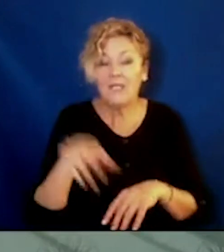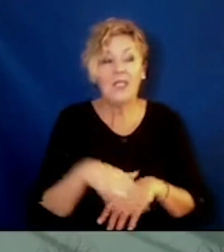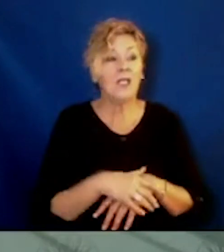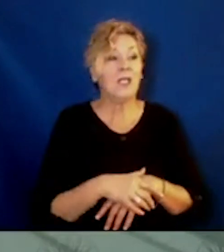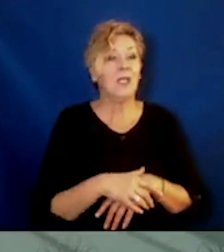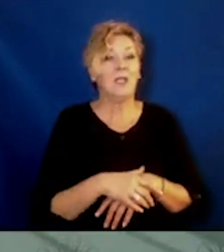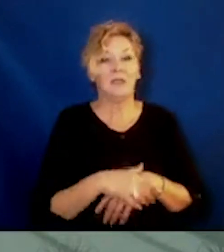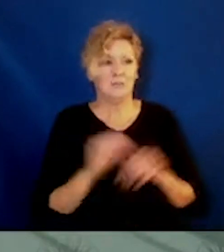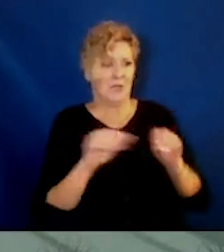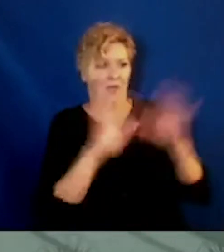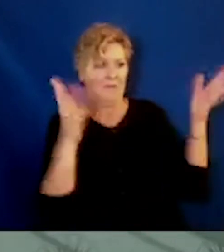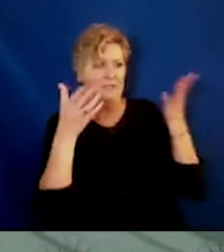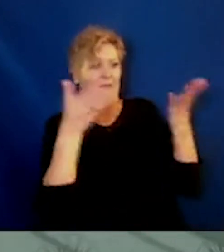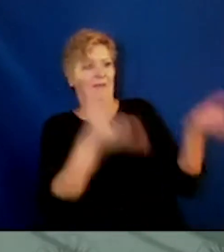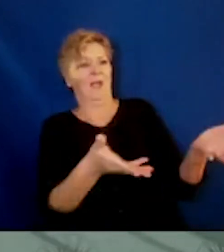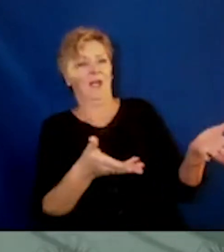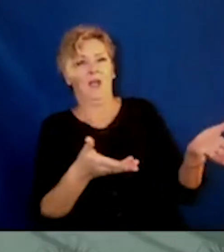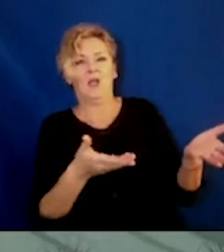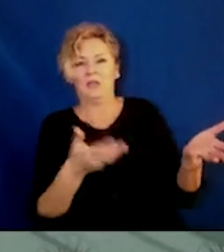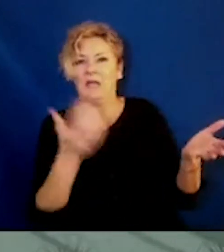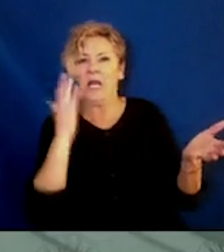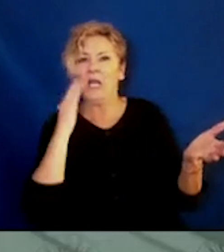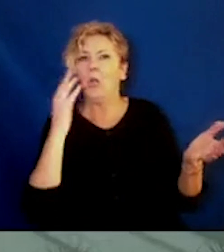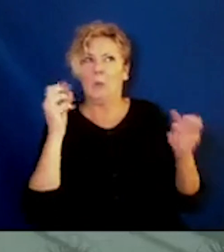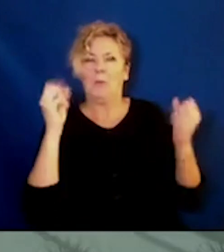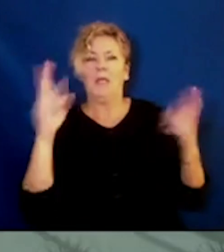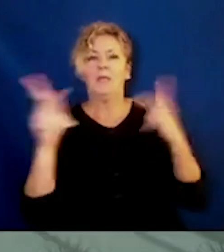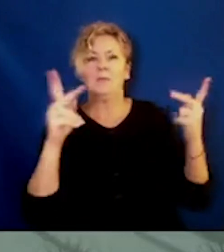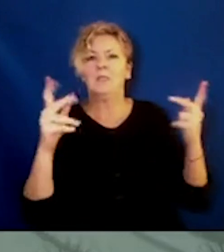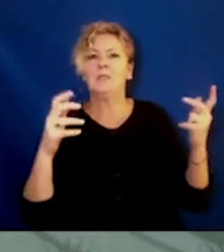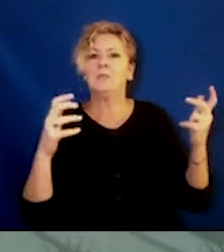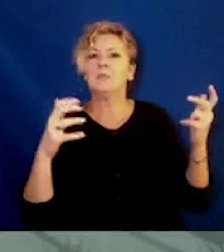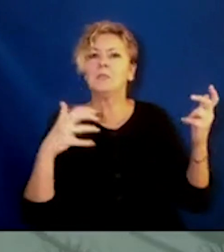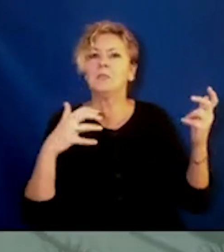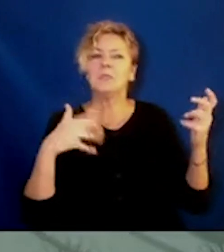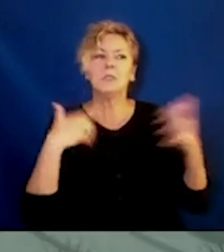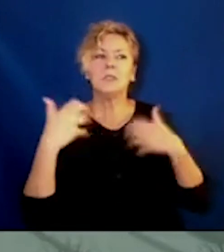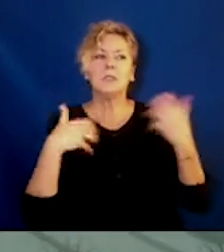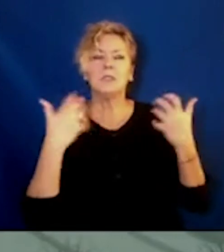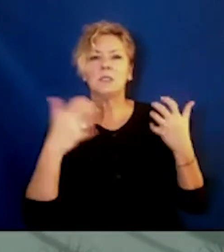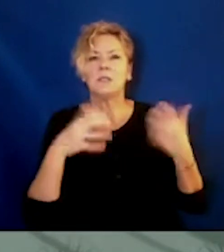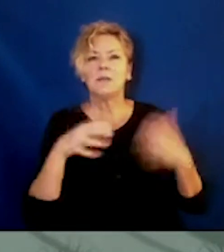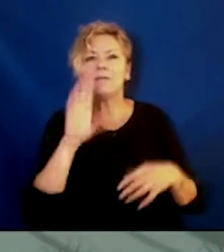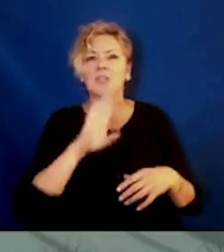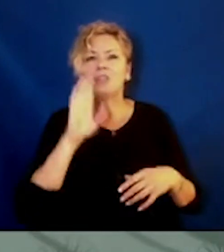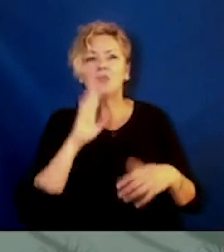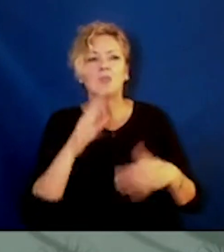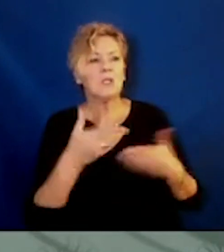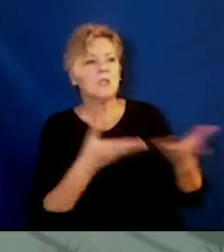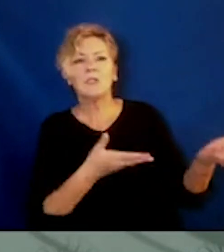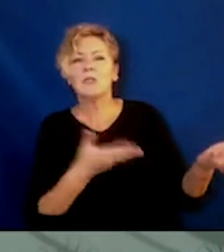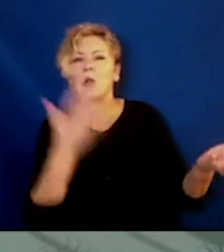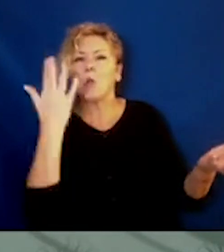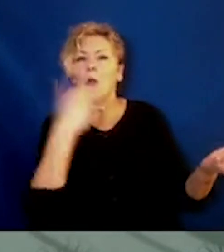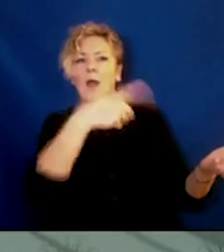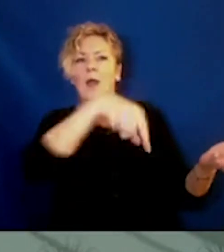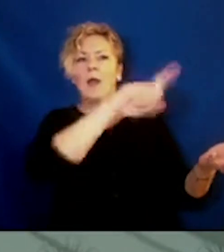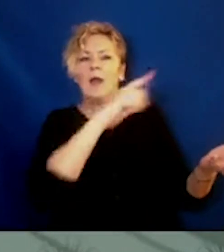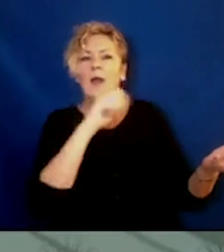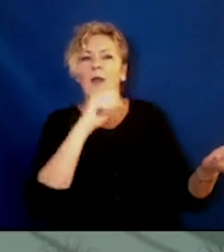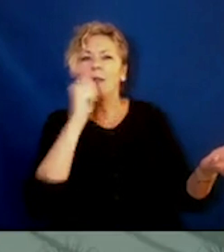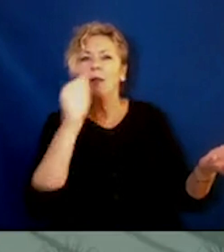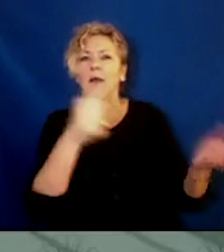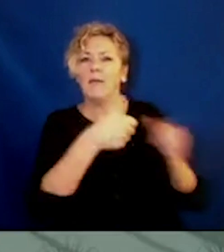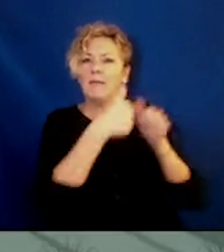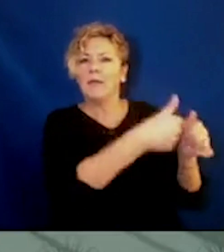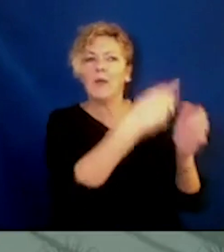supports, allow more visits in long-term care, that we take action where we see transmission occurring, and that is what you see